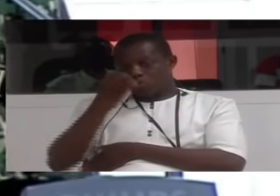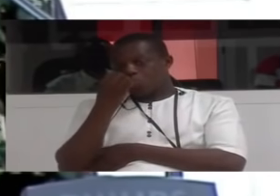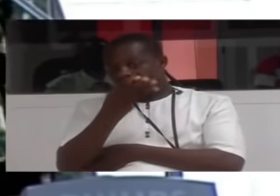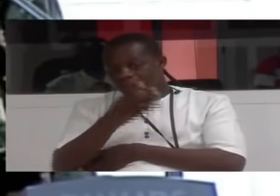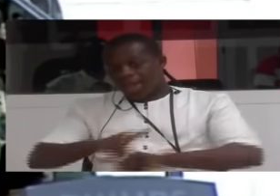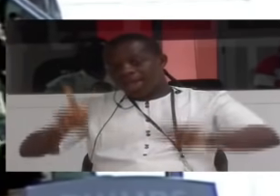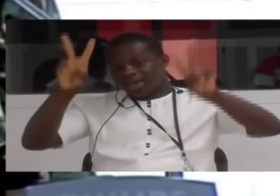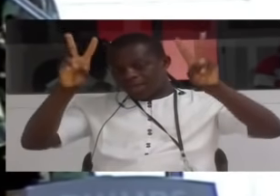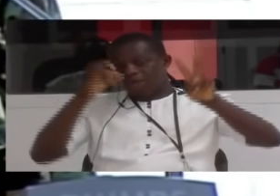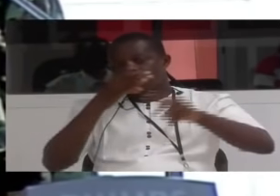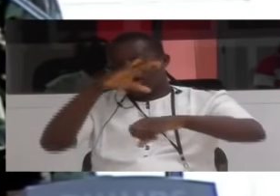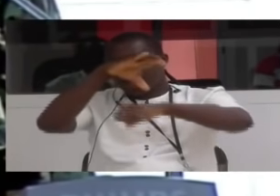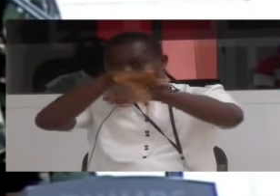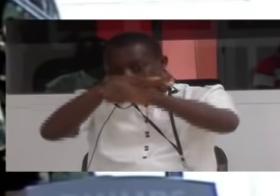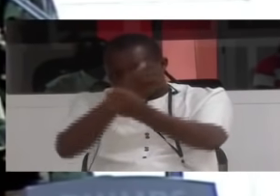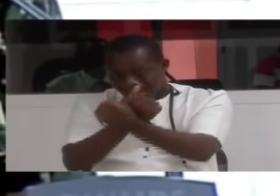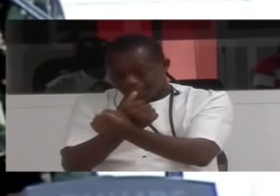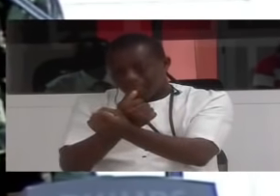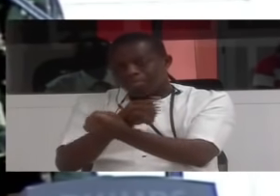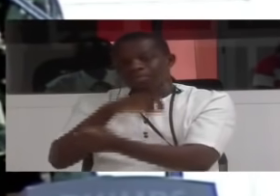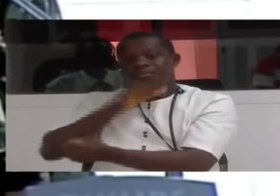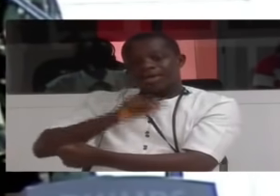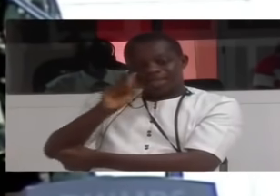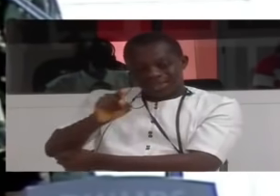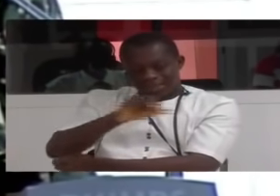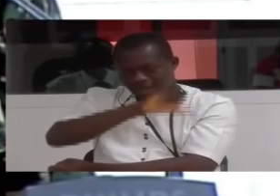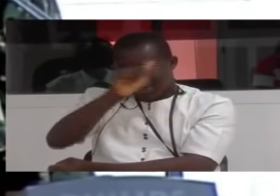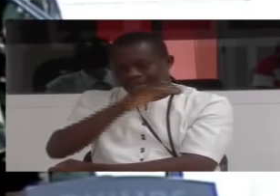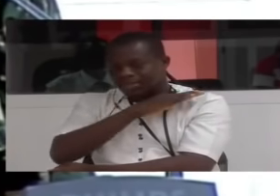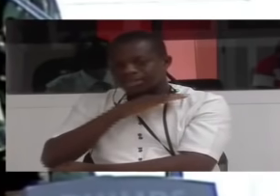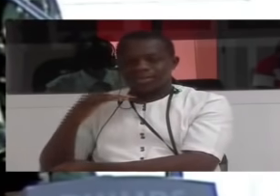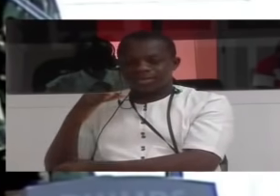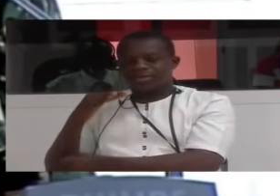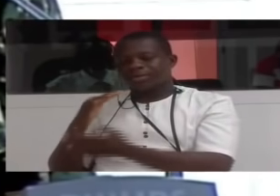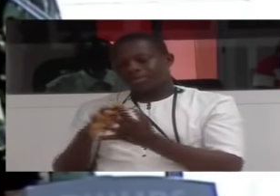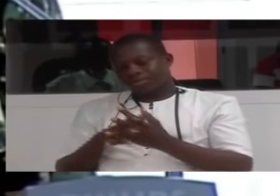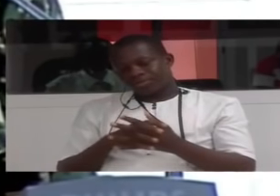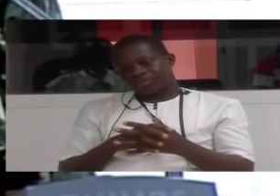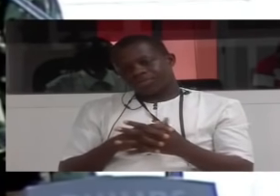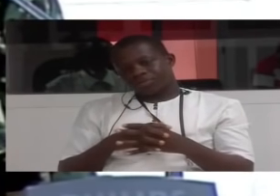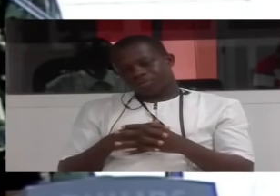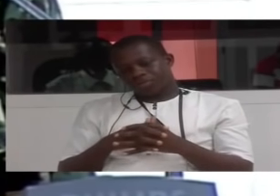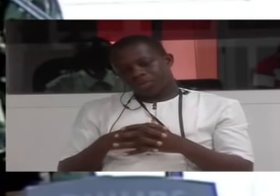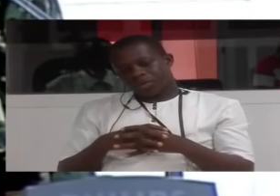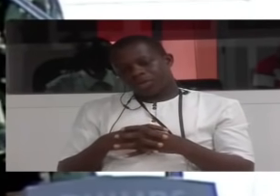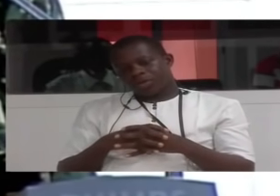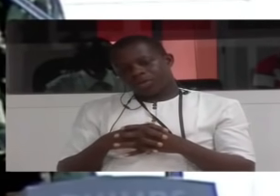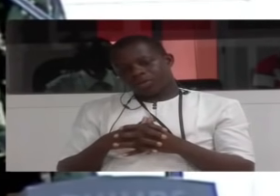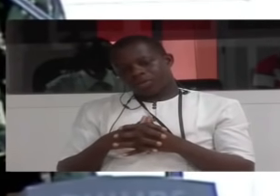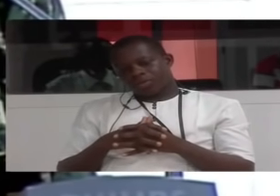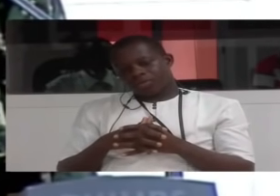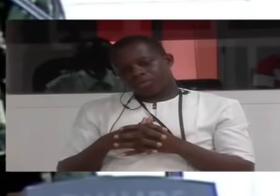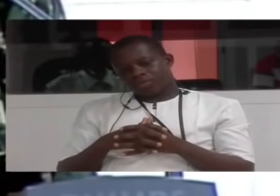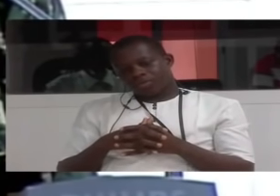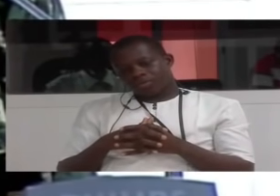ñu ray ko. The instruction that Noa Baje gave was that Yaya Jame said we should apprehend